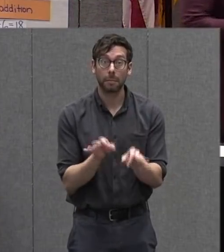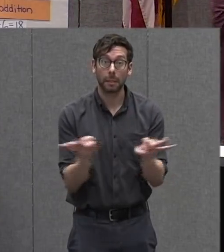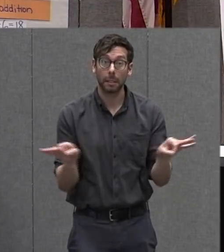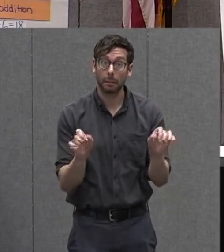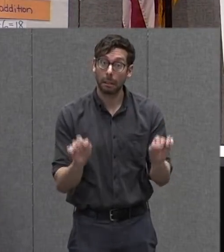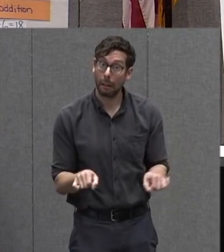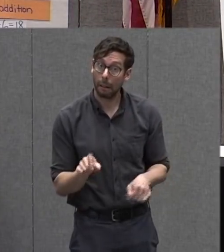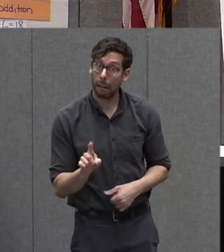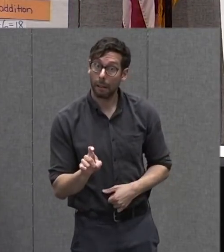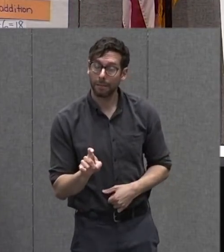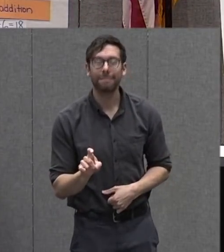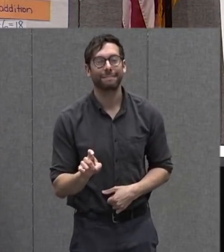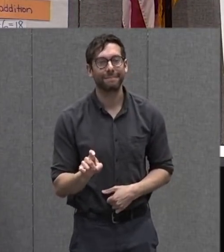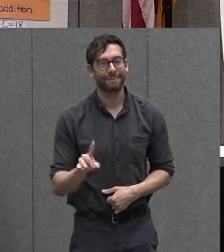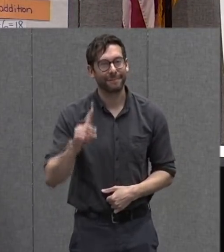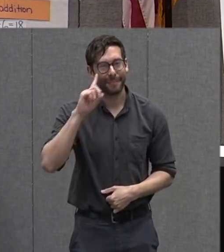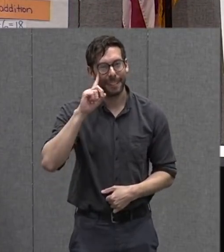I think we could.